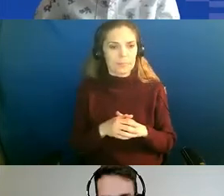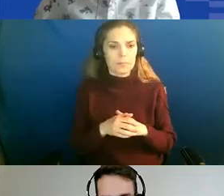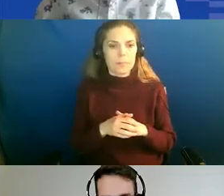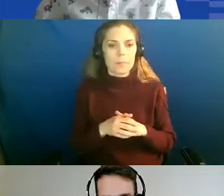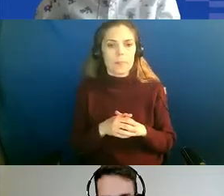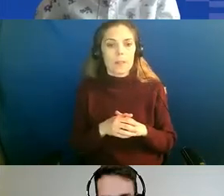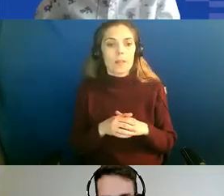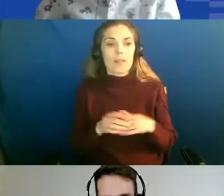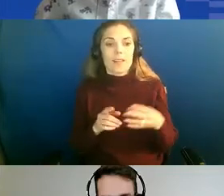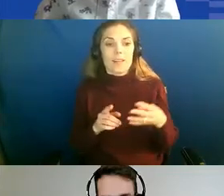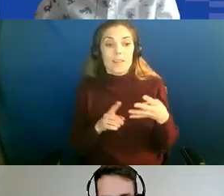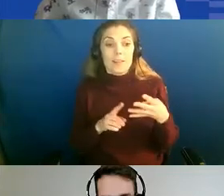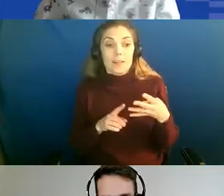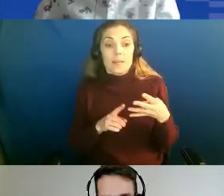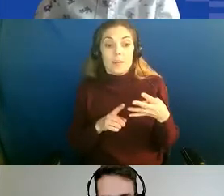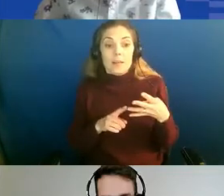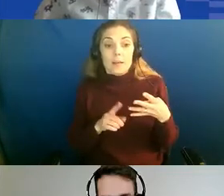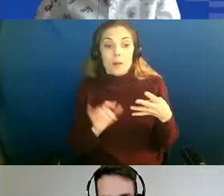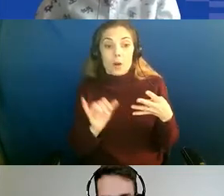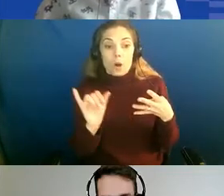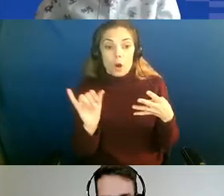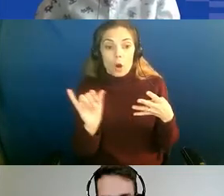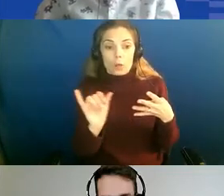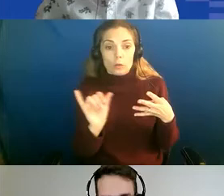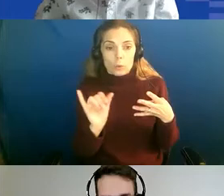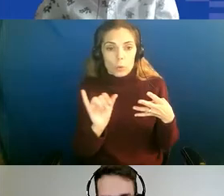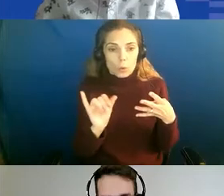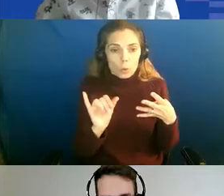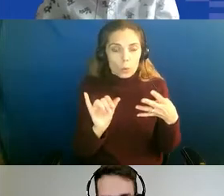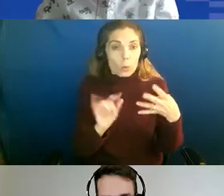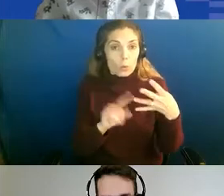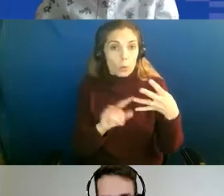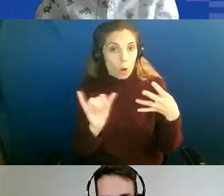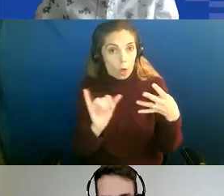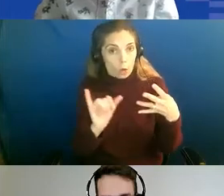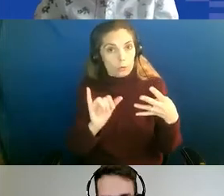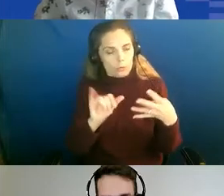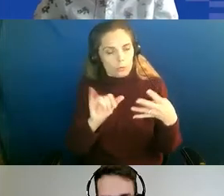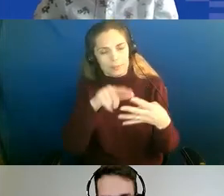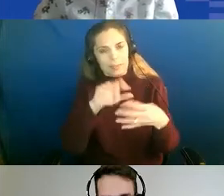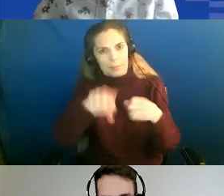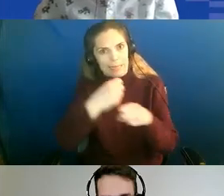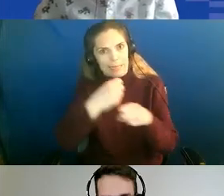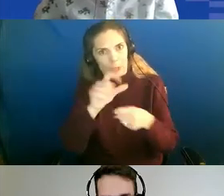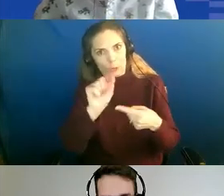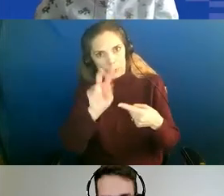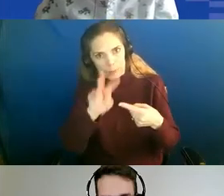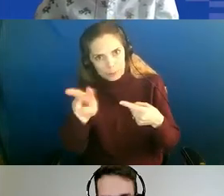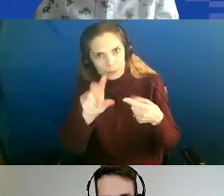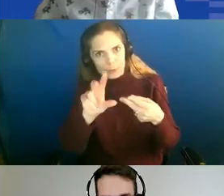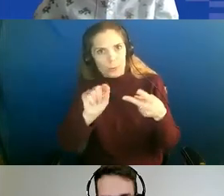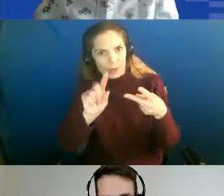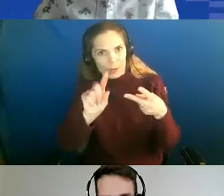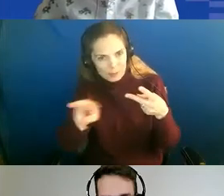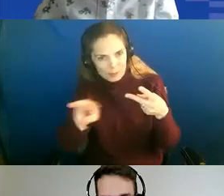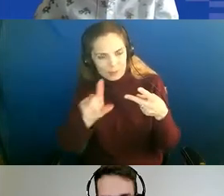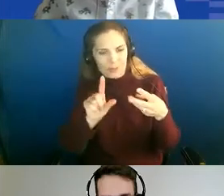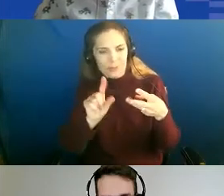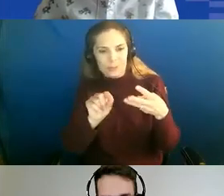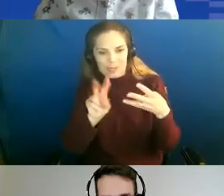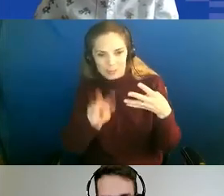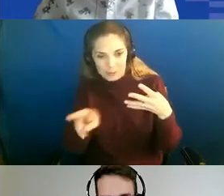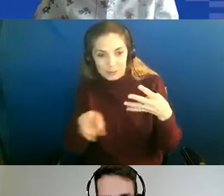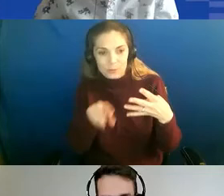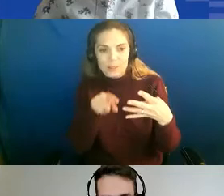with the newly created Canadian Dementia Learning and Resource Network. So some of our material will be